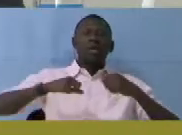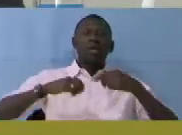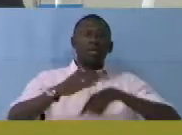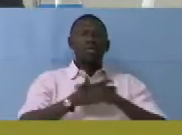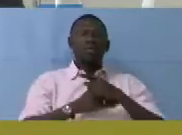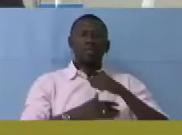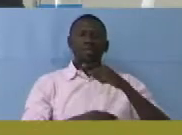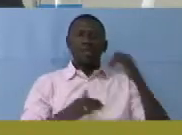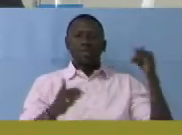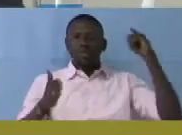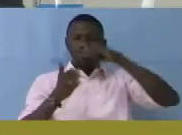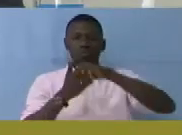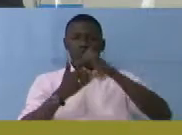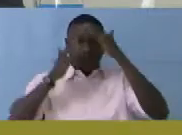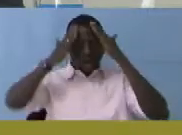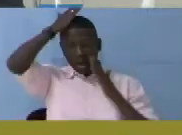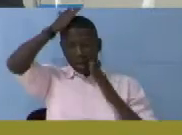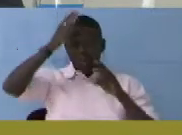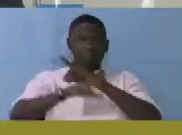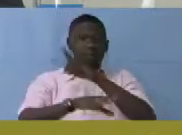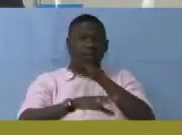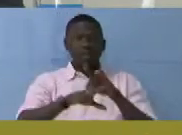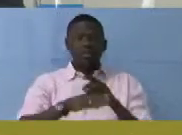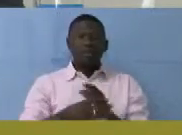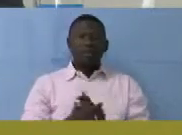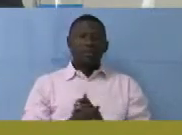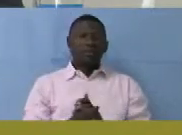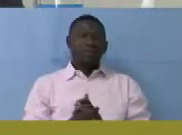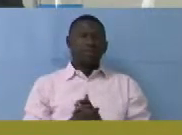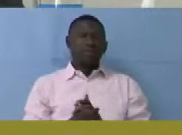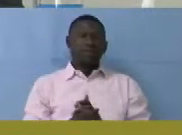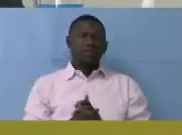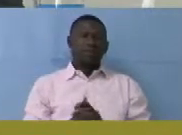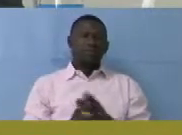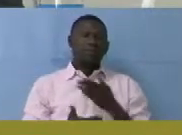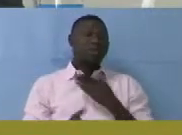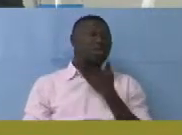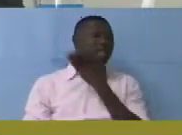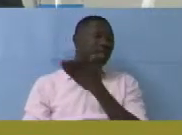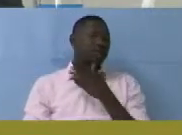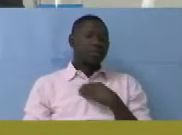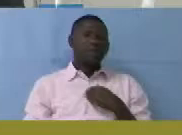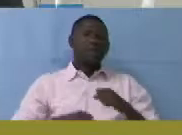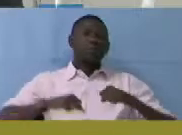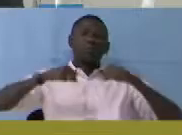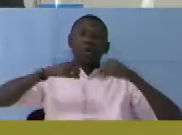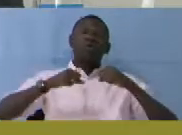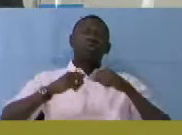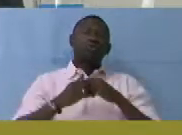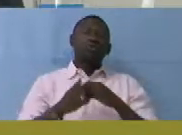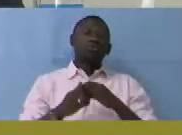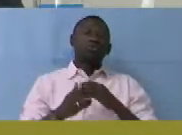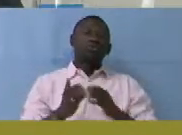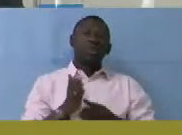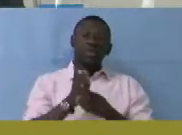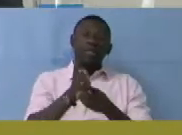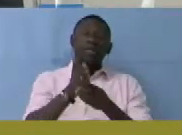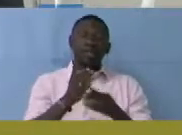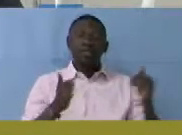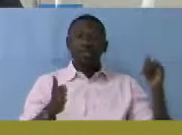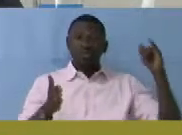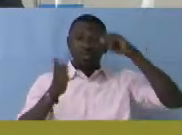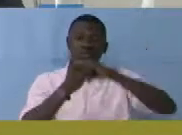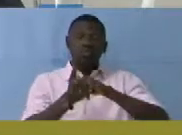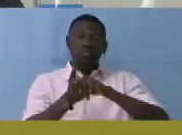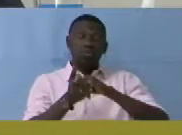officer commanding in Yundon barracks at the time. We were trying to get him. Rumu wale officer commanding ti member Union barracks